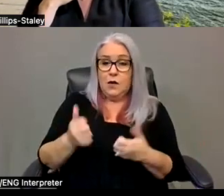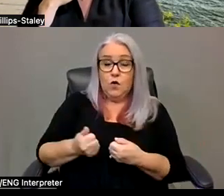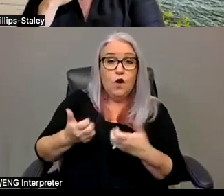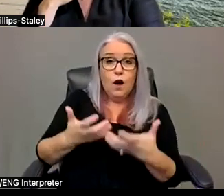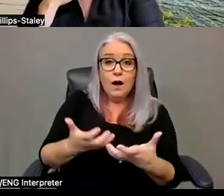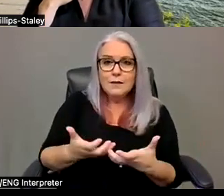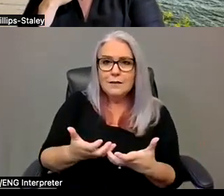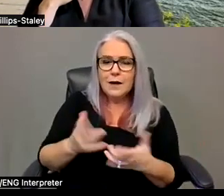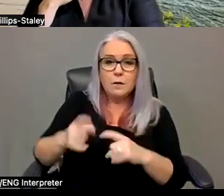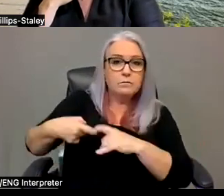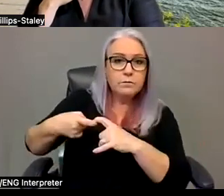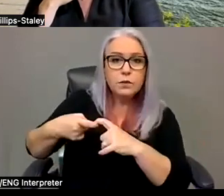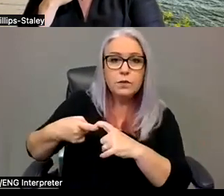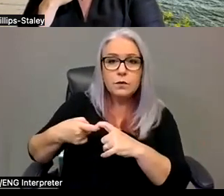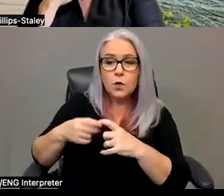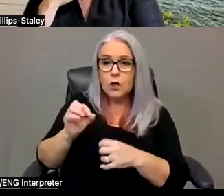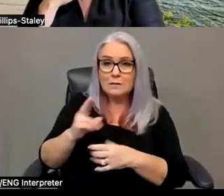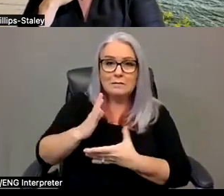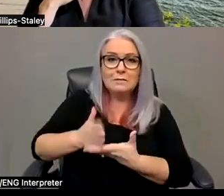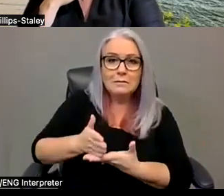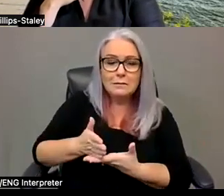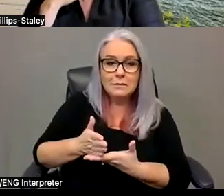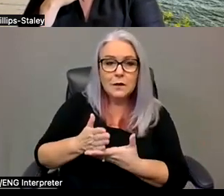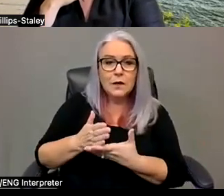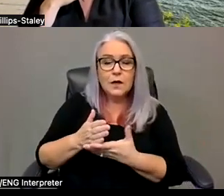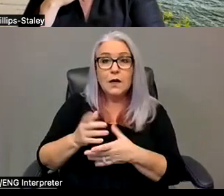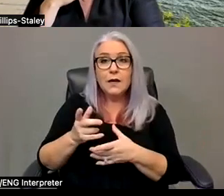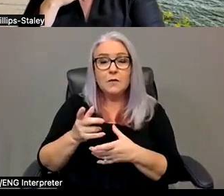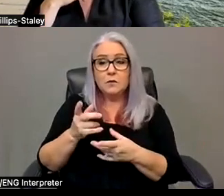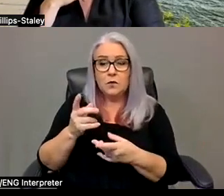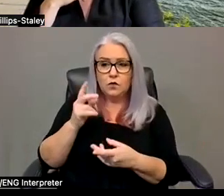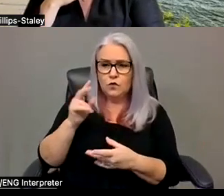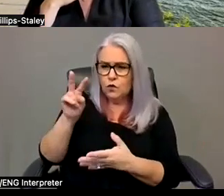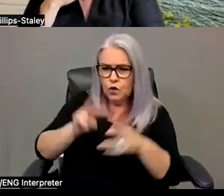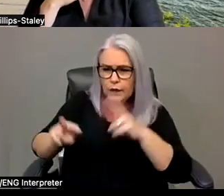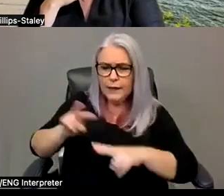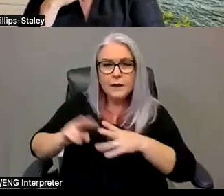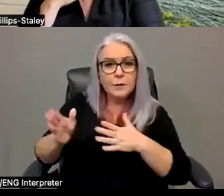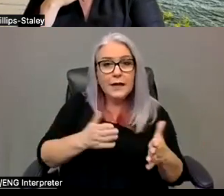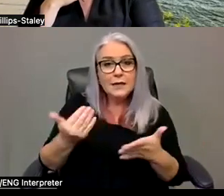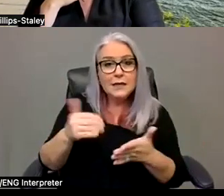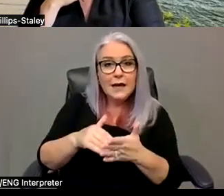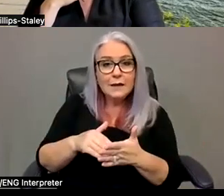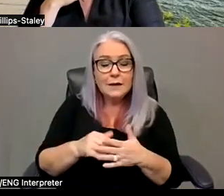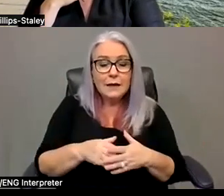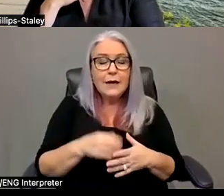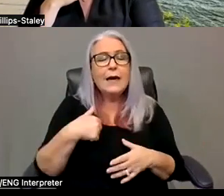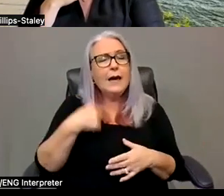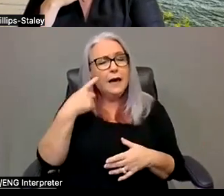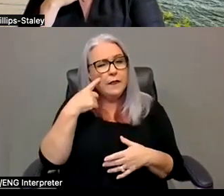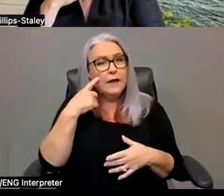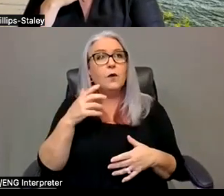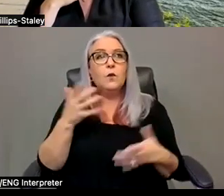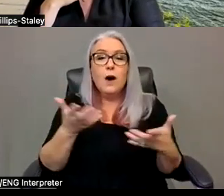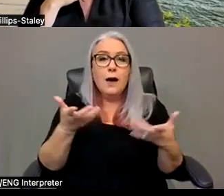for there to be a halt or for there to be a revisit to what plans are initially being proposed. And I think that what takes